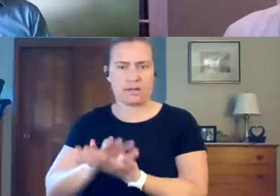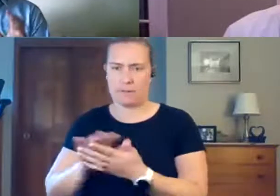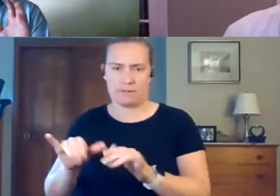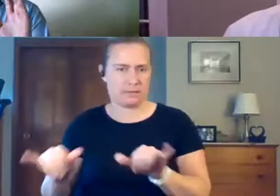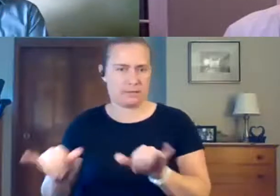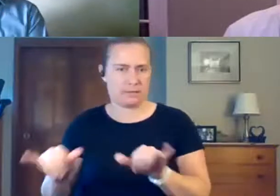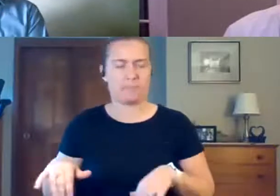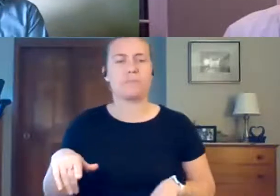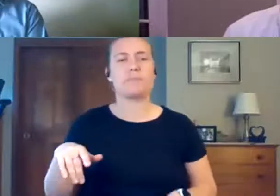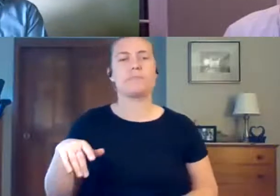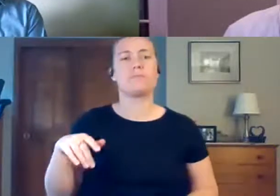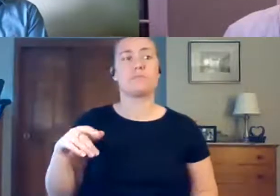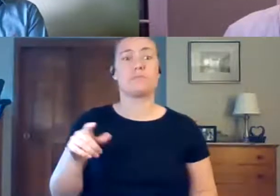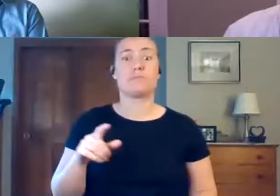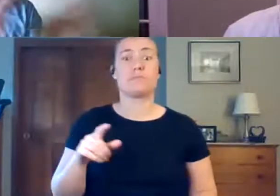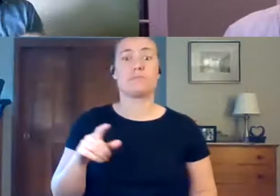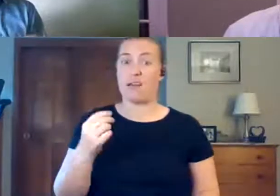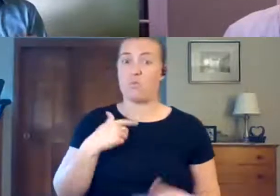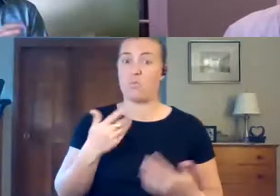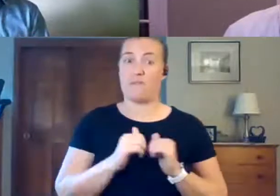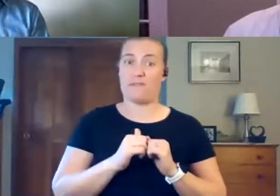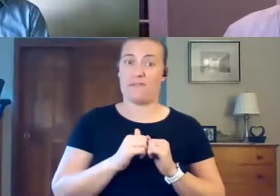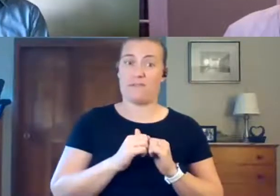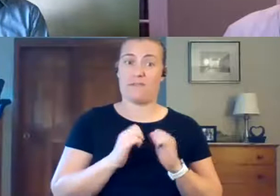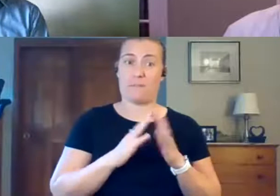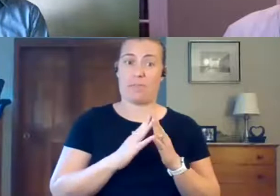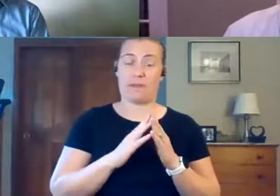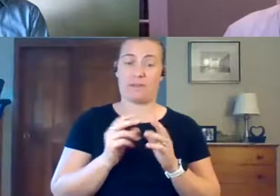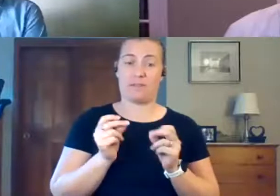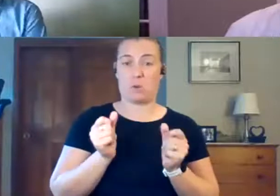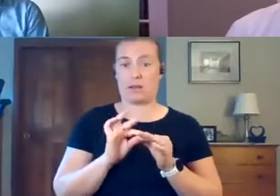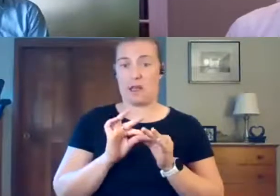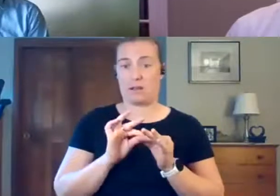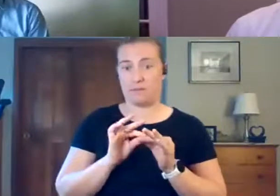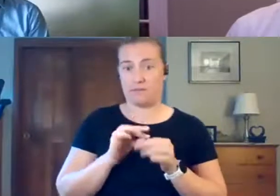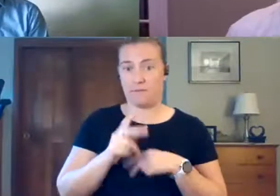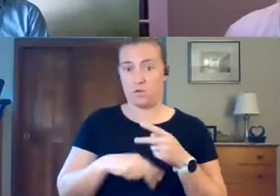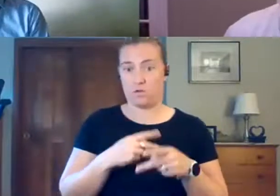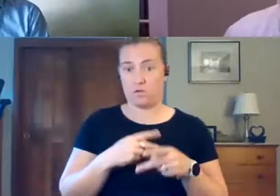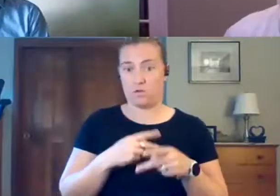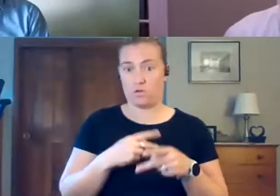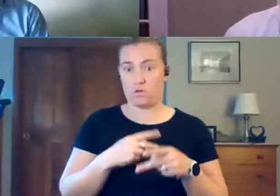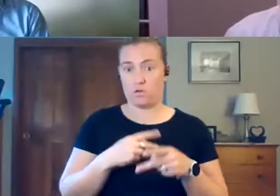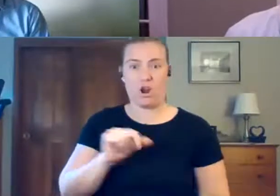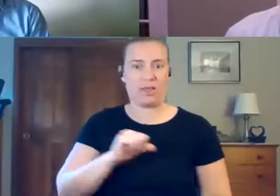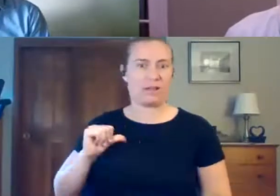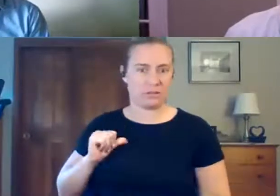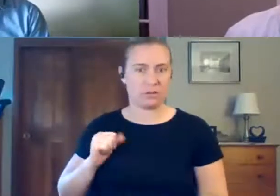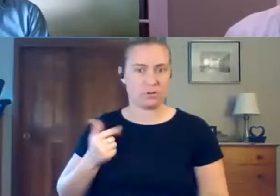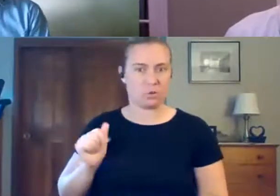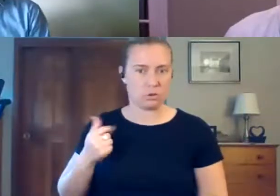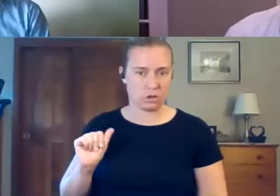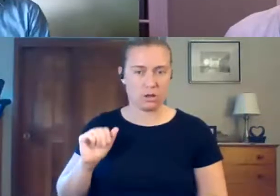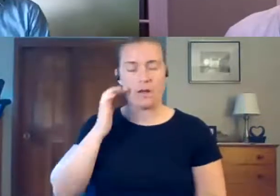and we've even implemented the Grid Connect version of this in Atlanta.